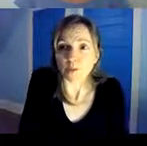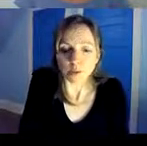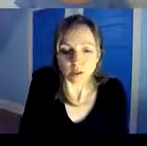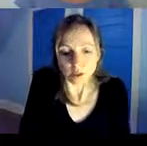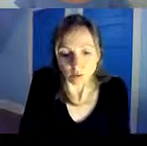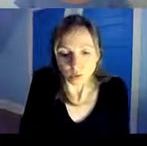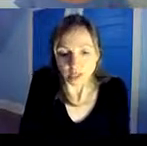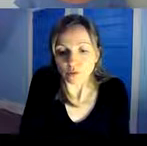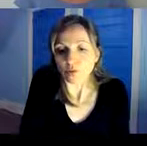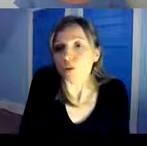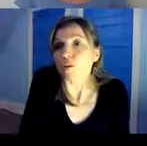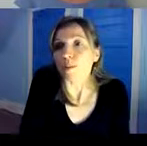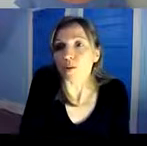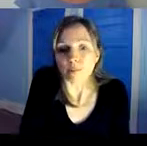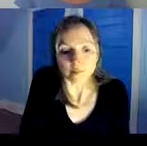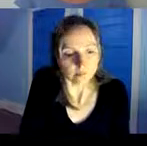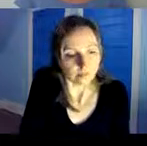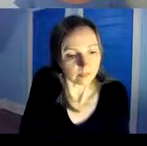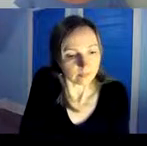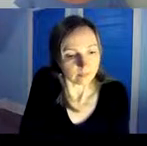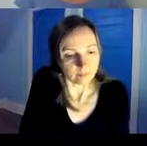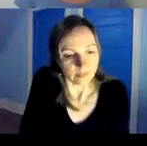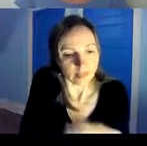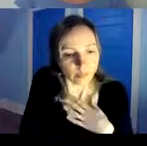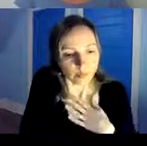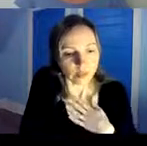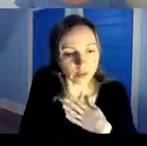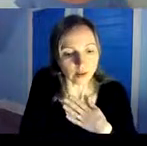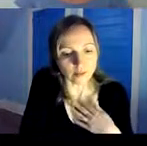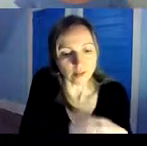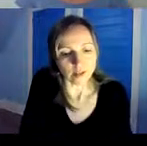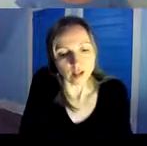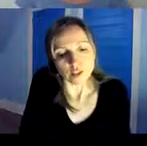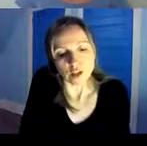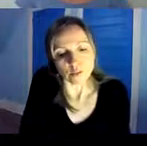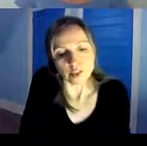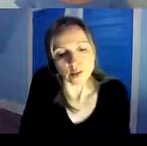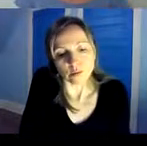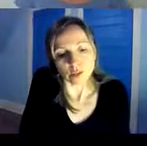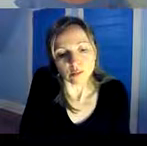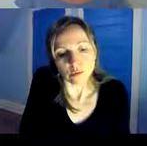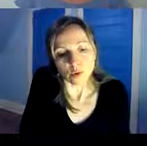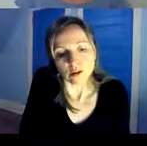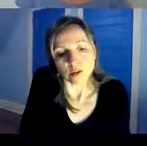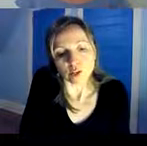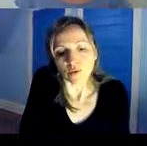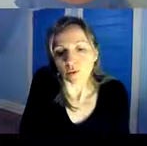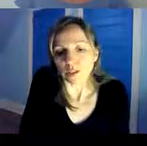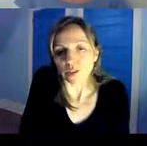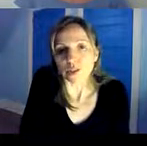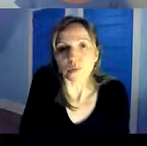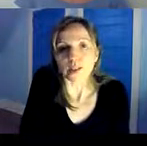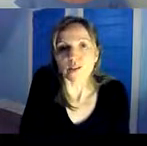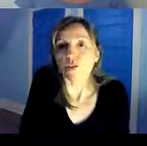as Bishop's weed or snow on the mountain. It's a perennial ground cover that tolerates a wide range of